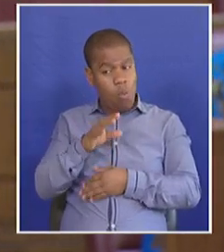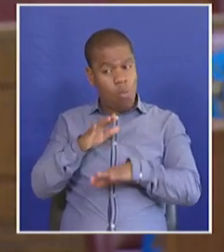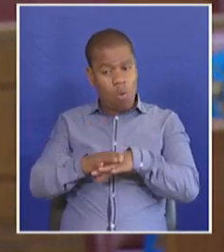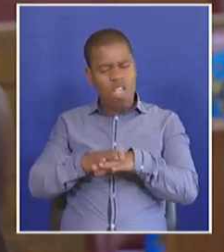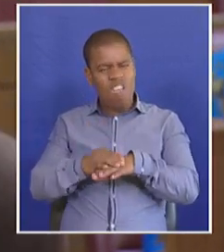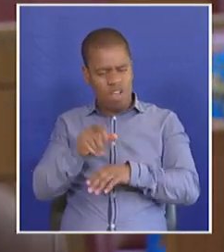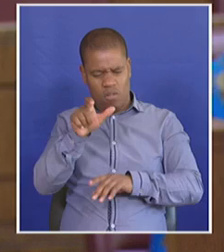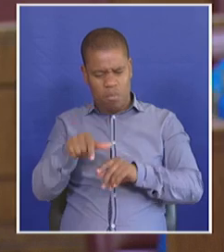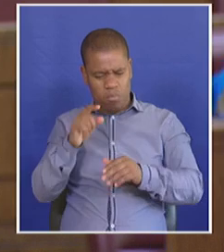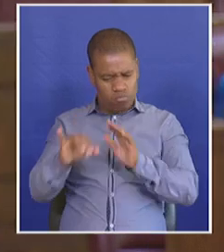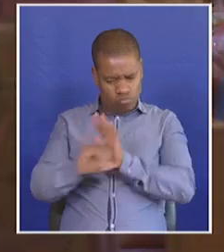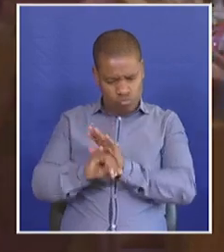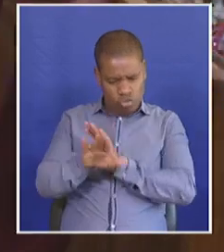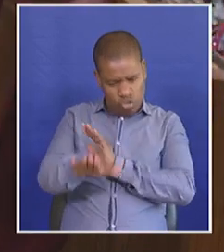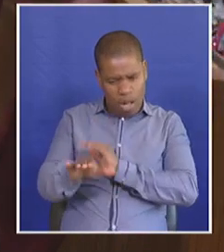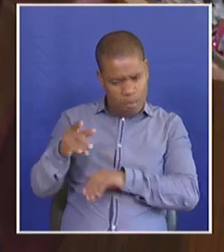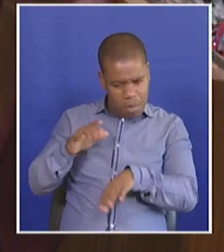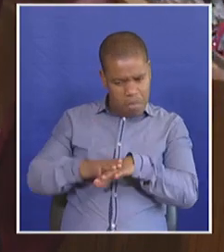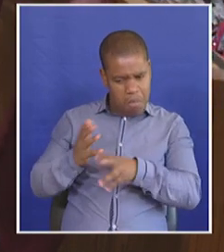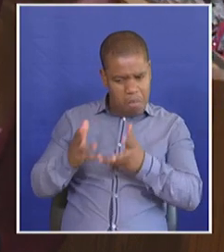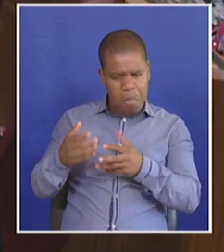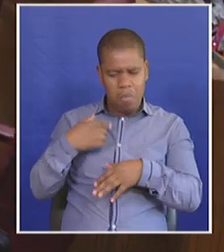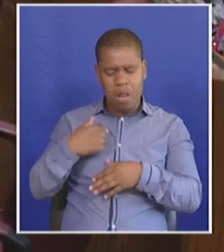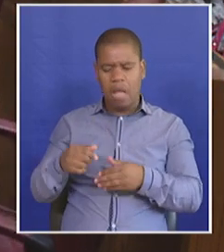centers. To the Deputy Minister.